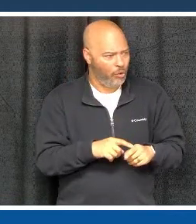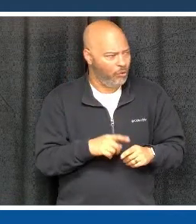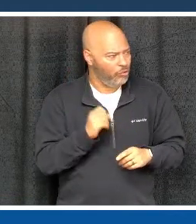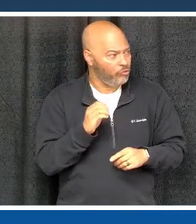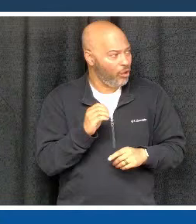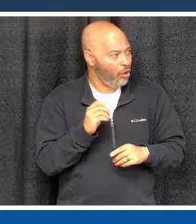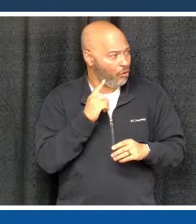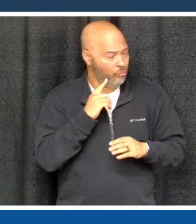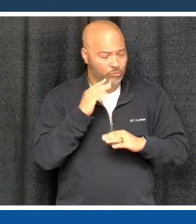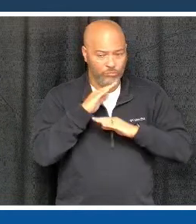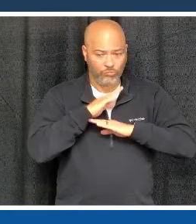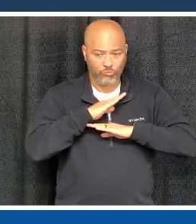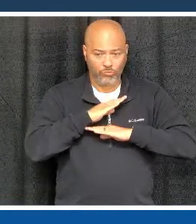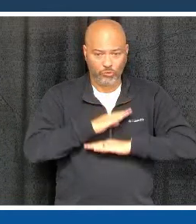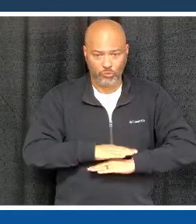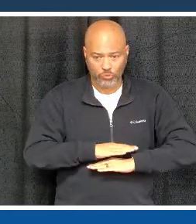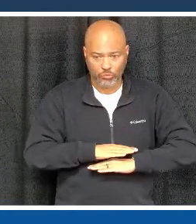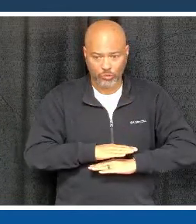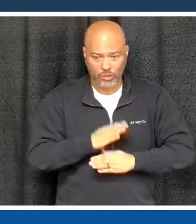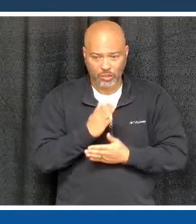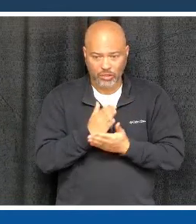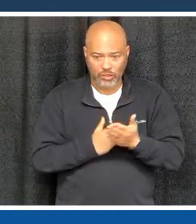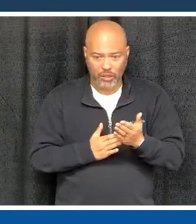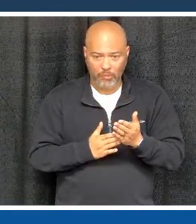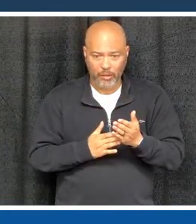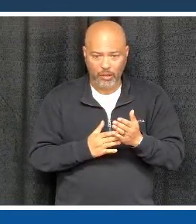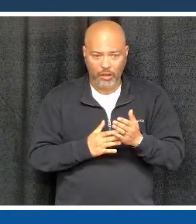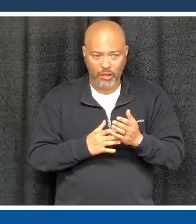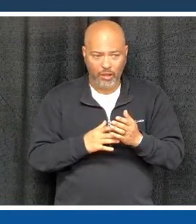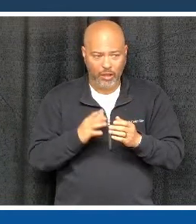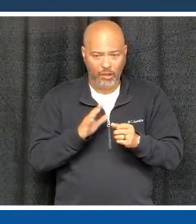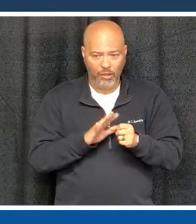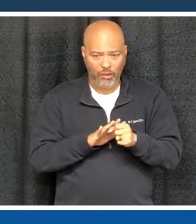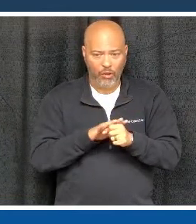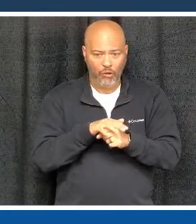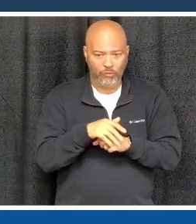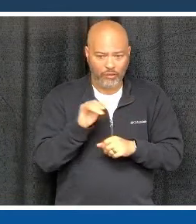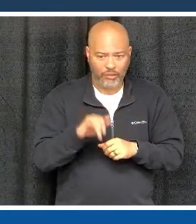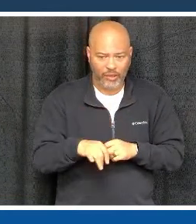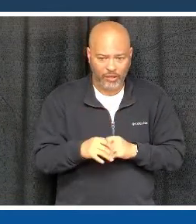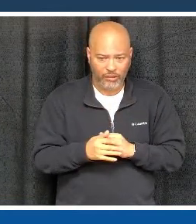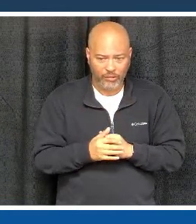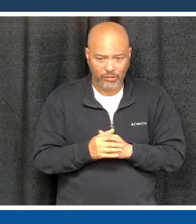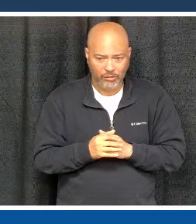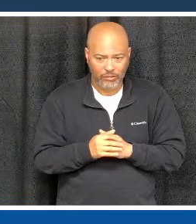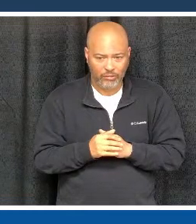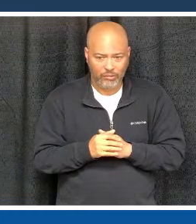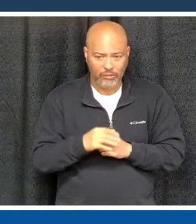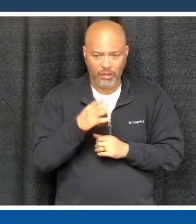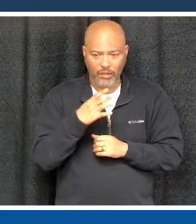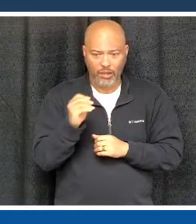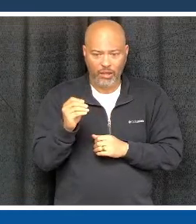to alleviate the overcrowding in schools and to alleviate